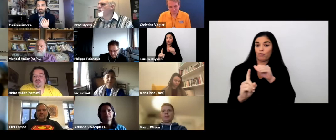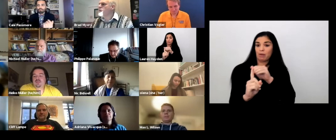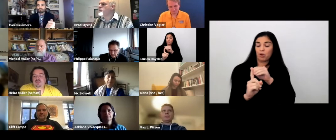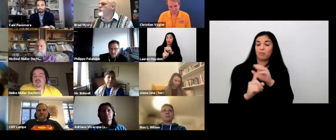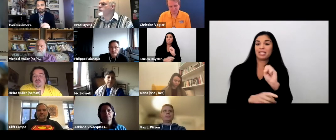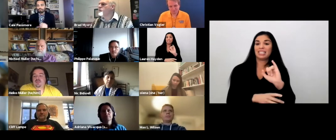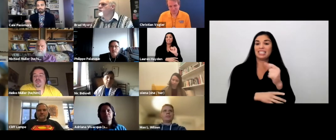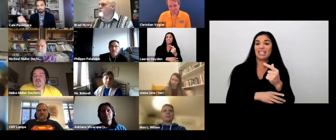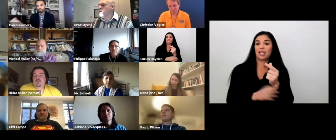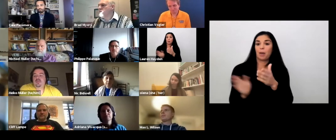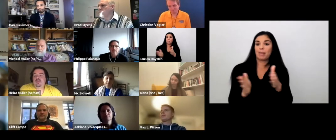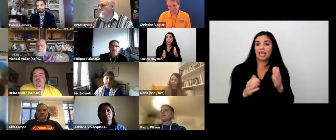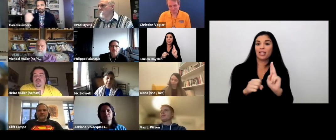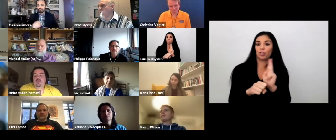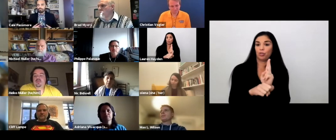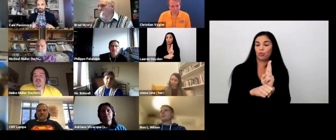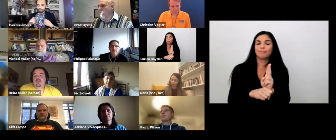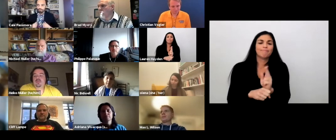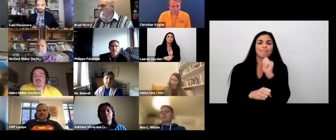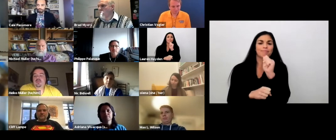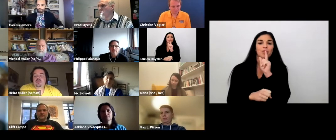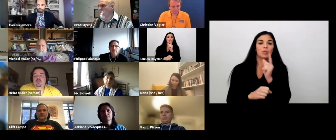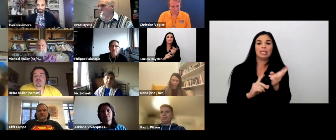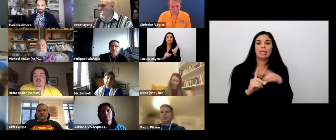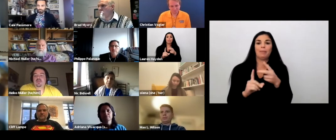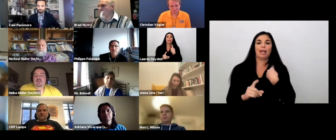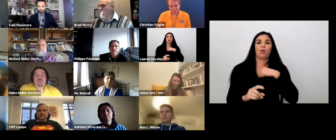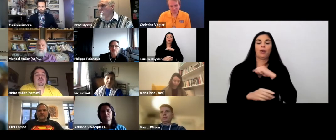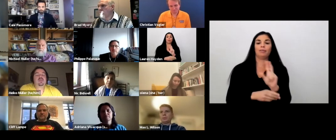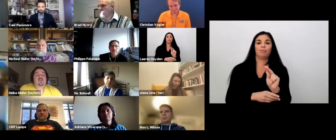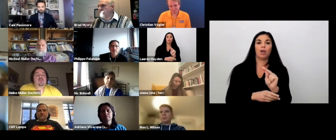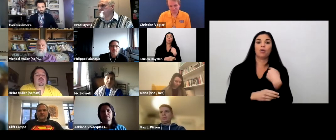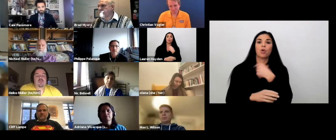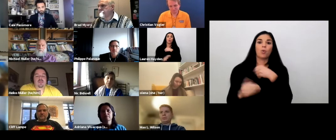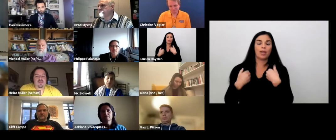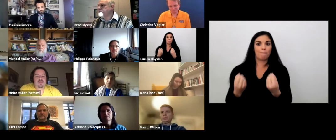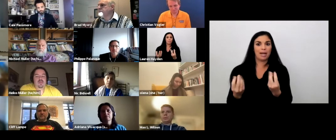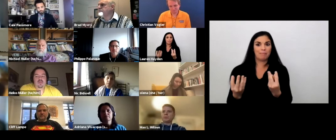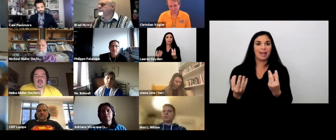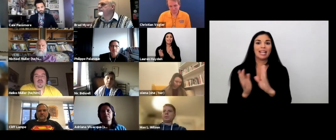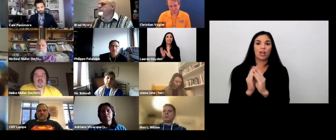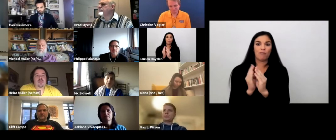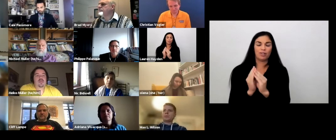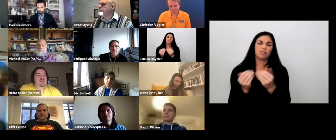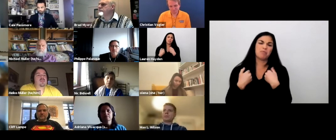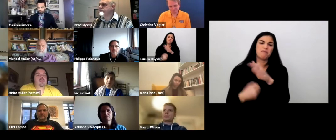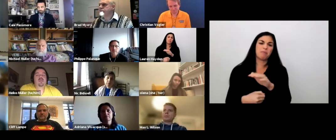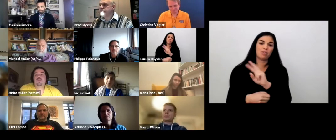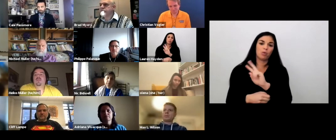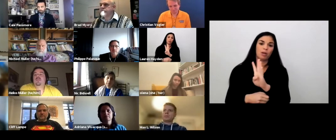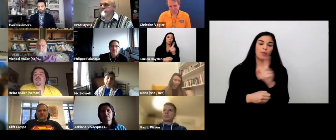had used, and it doesn't really apply to us because we have many more conferences. We have about 24 and they have